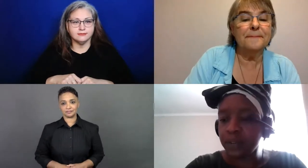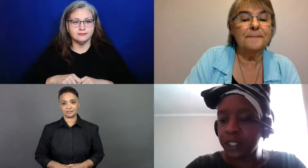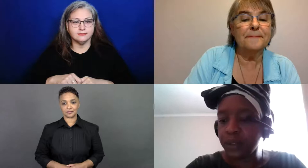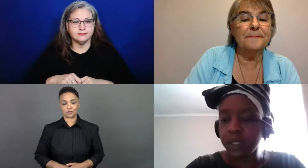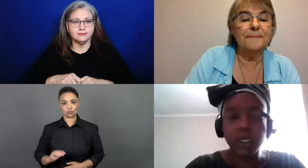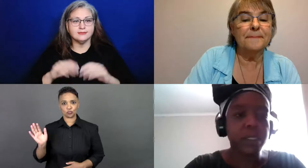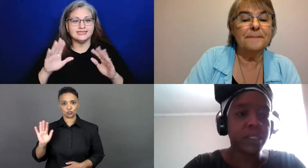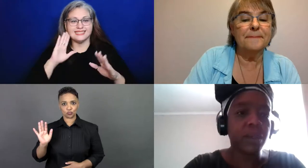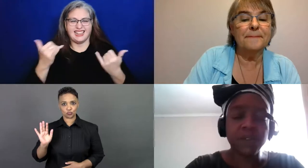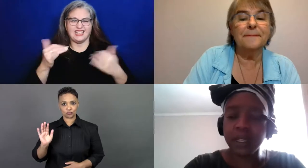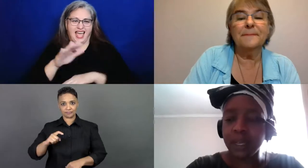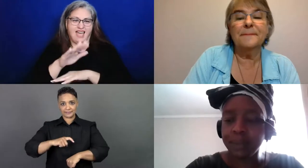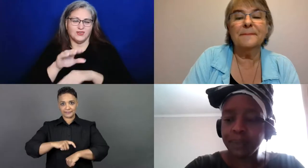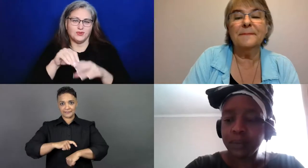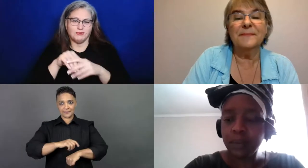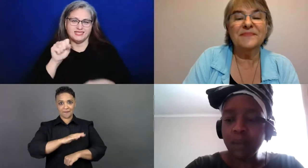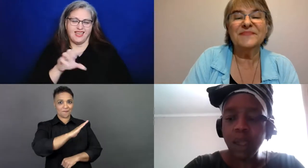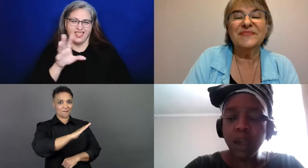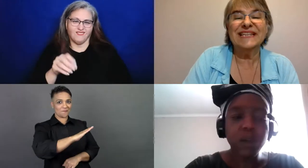It's afternoon here in South Africa,